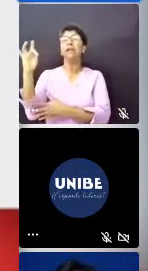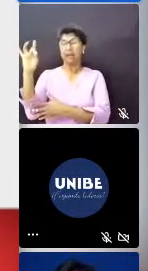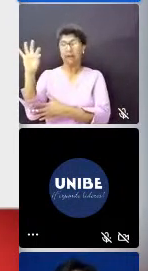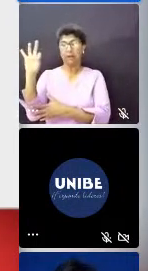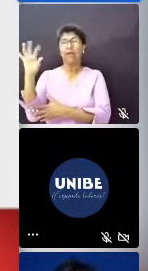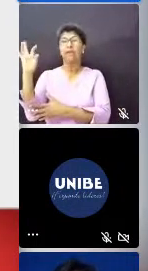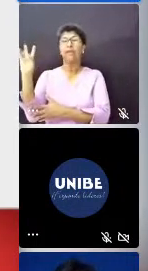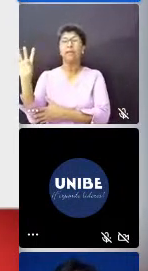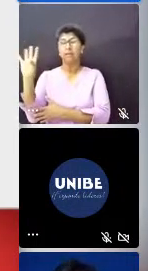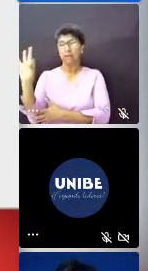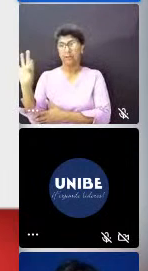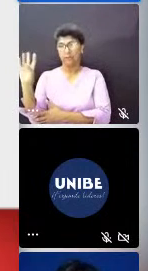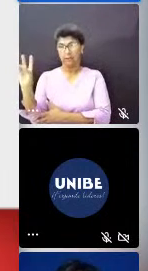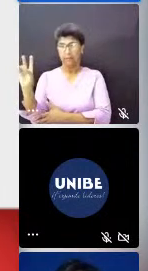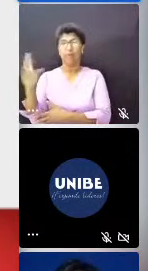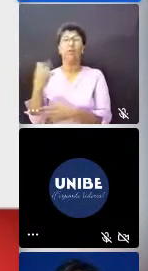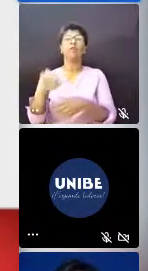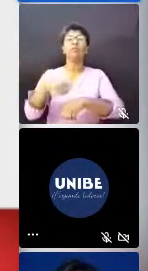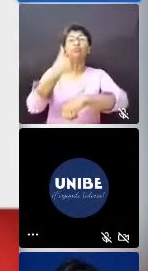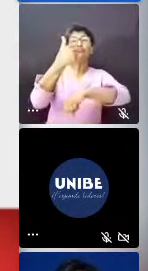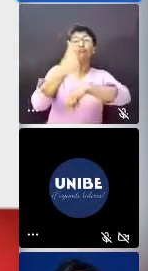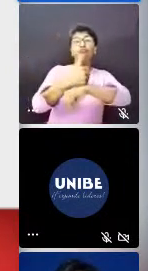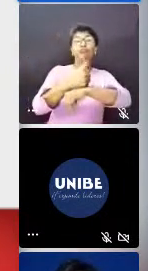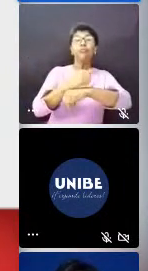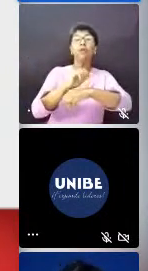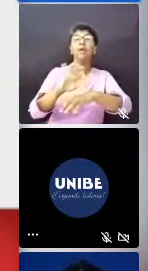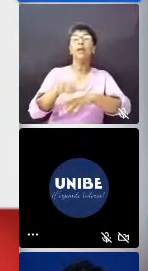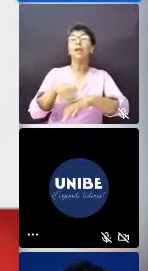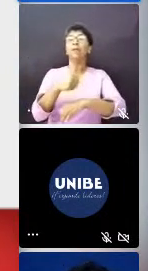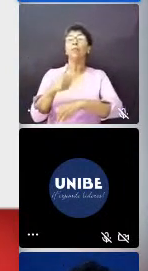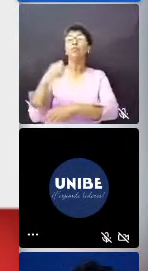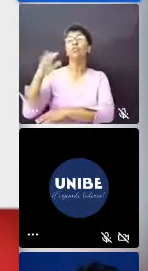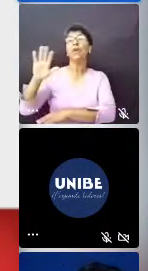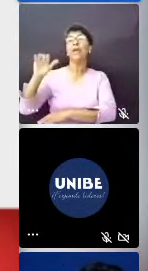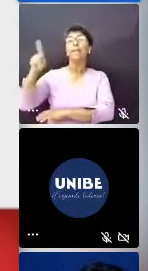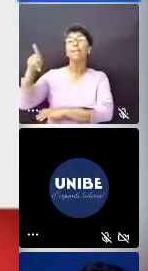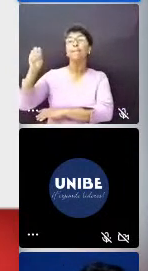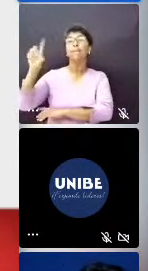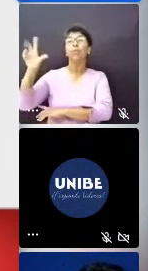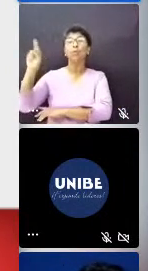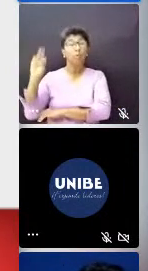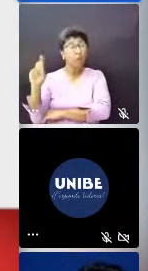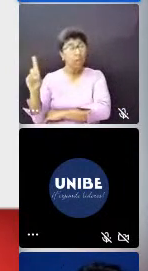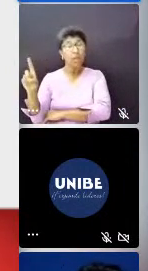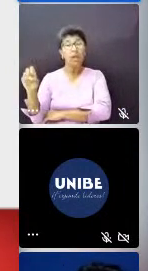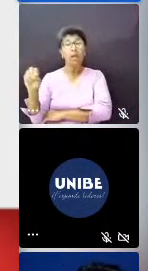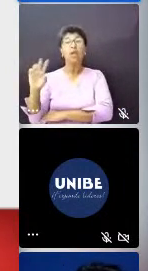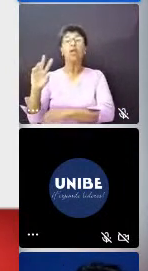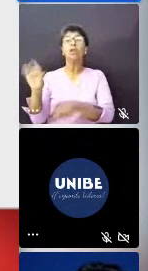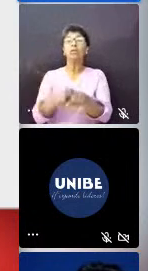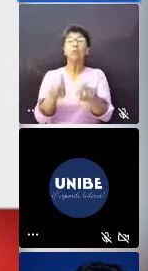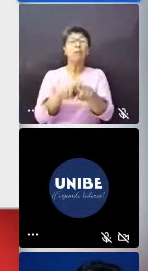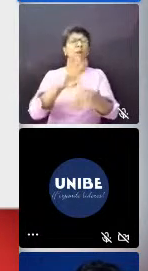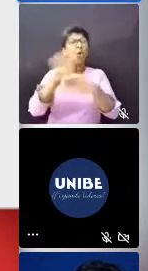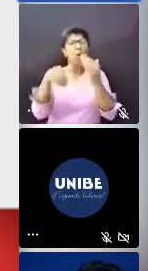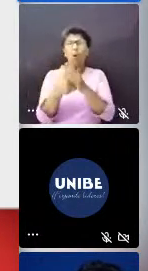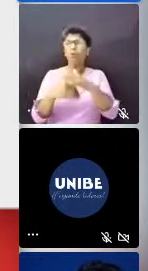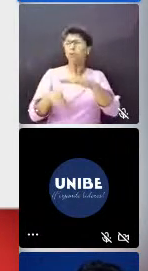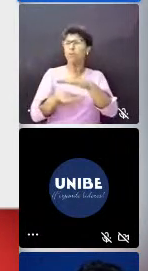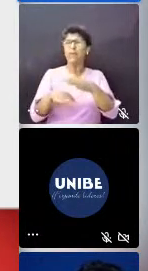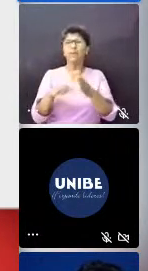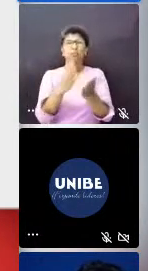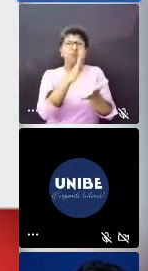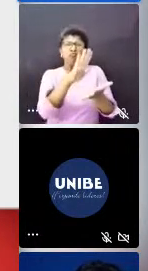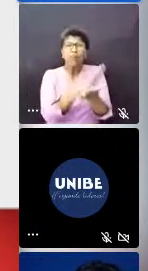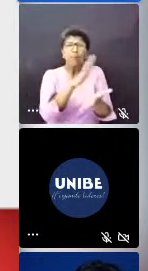great impact on policy implementation in Poland and has covered all the basic documents by UN, EU and the